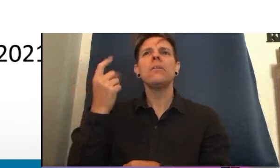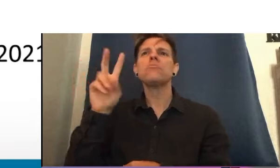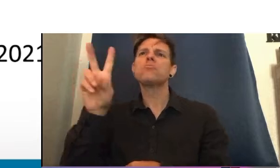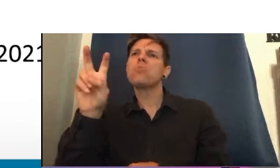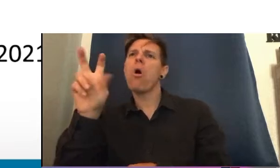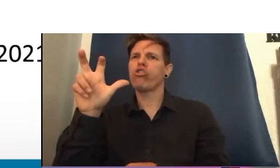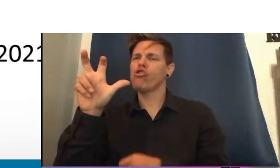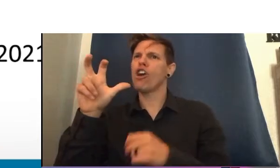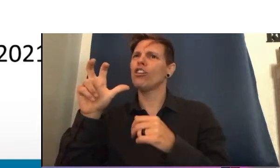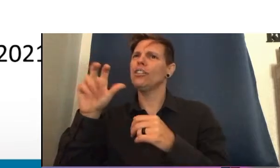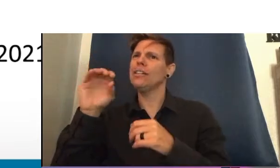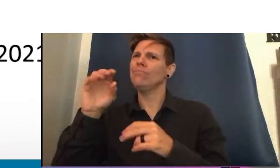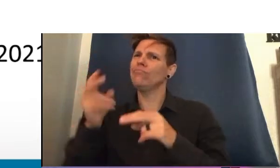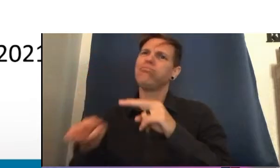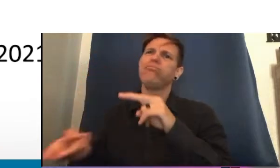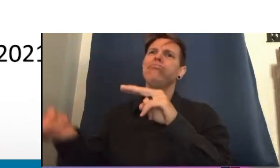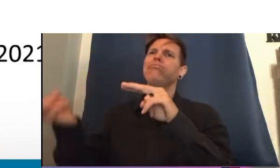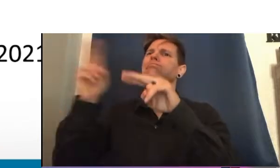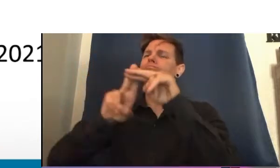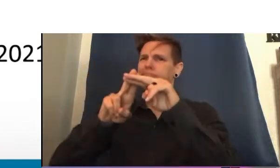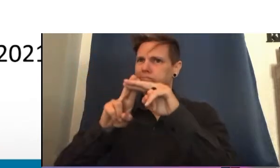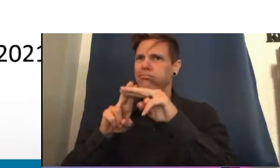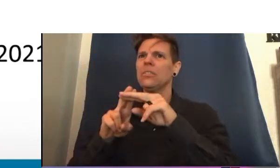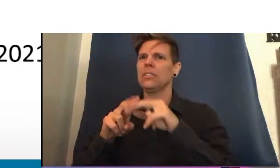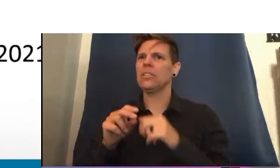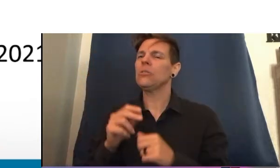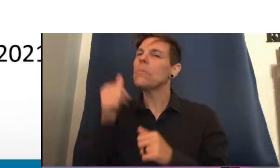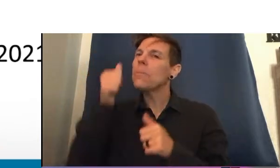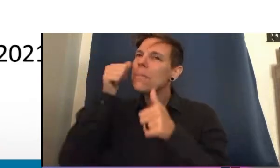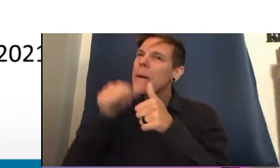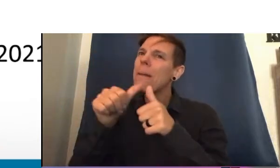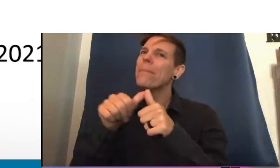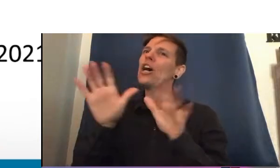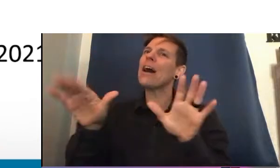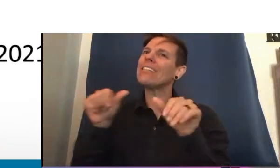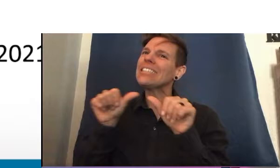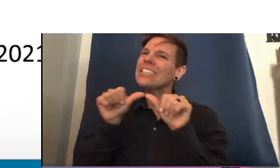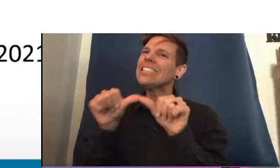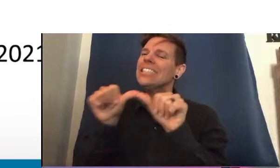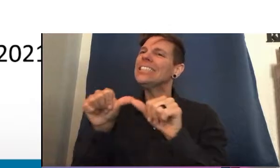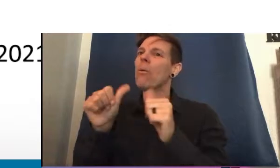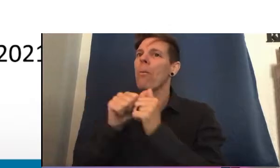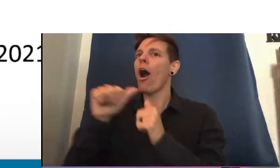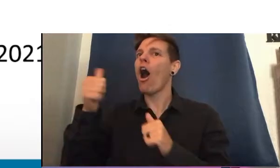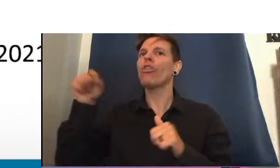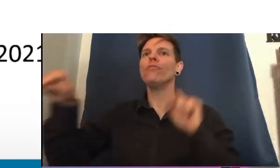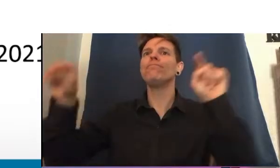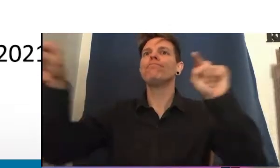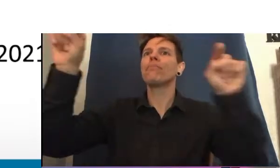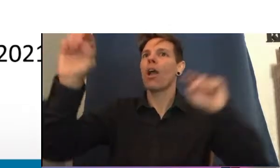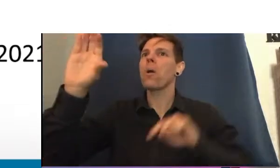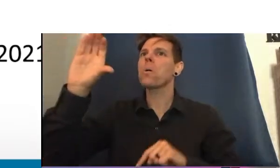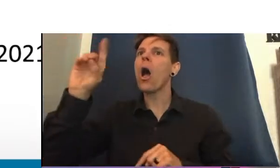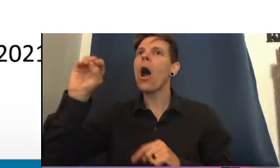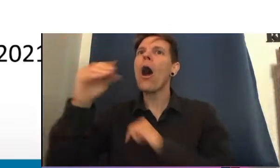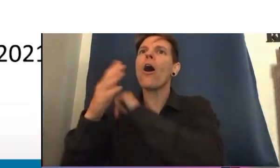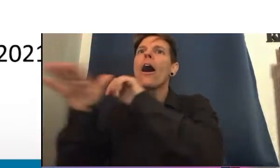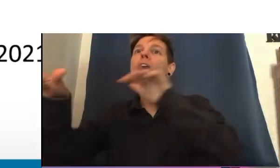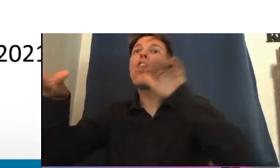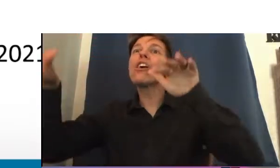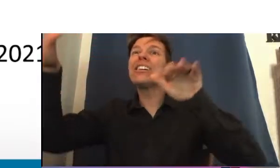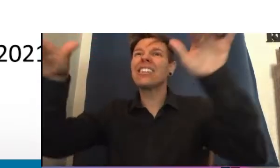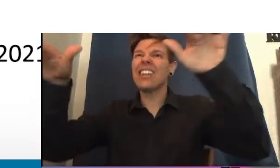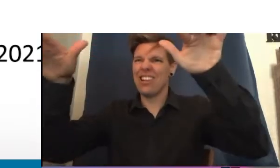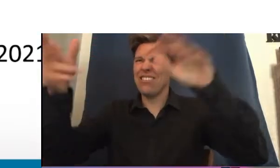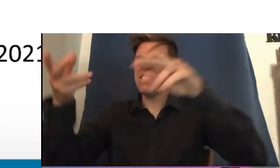that this is consistent with the other counties in the state of Colorado. We're seeing a rise throughout the state of Colorado. And just to give